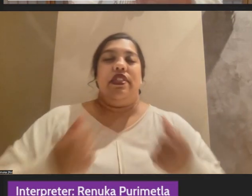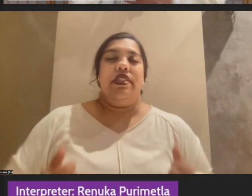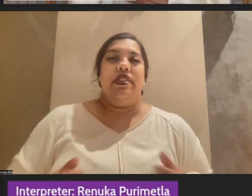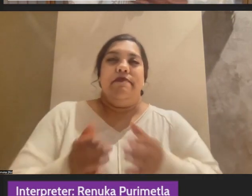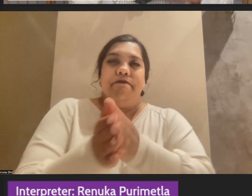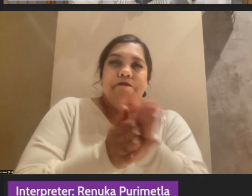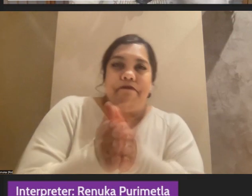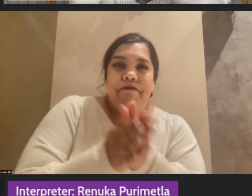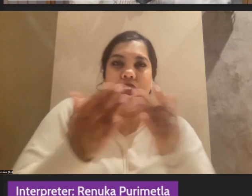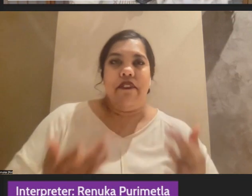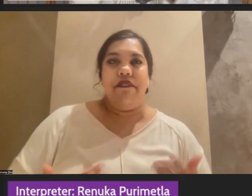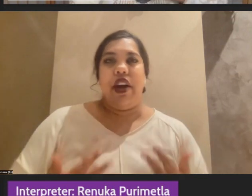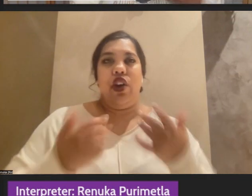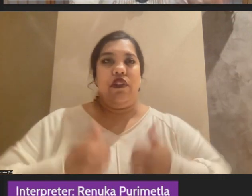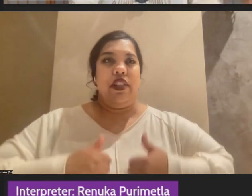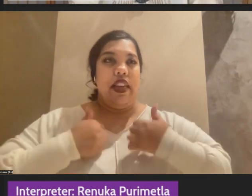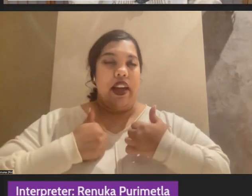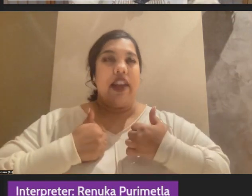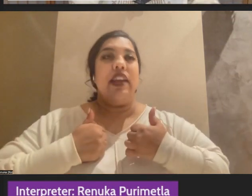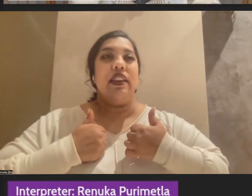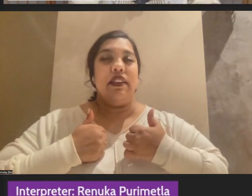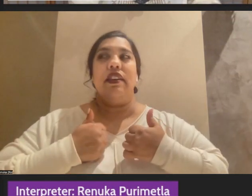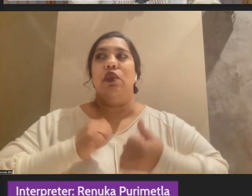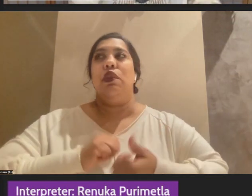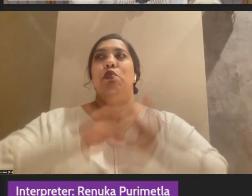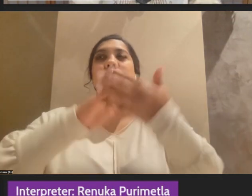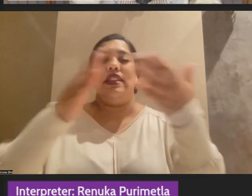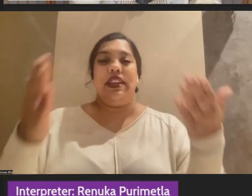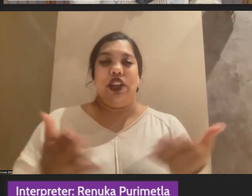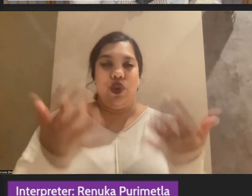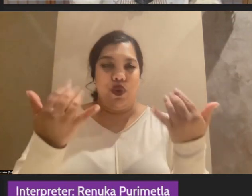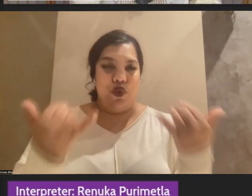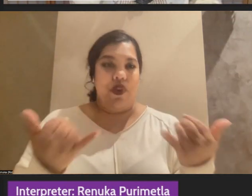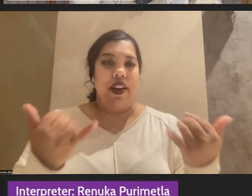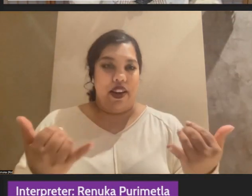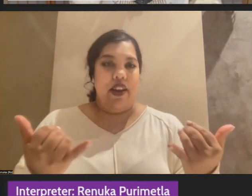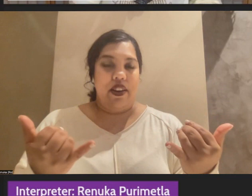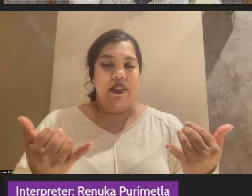to be present right here in my very being, as my very being.